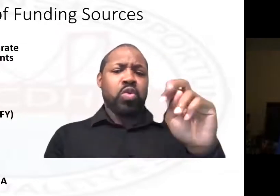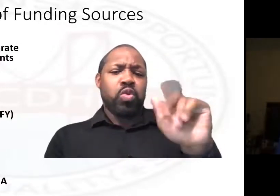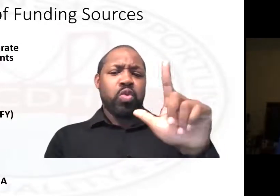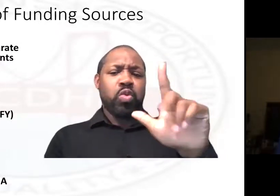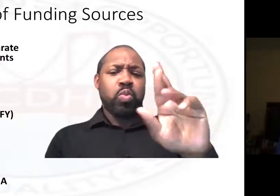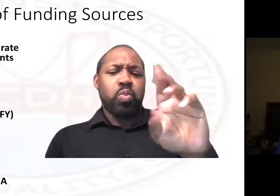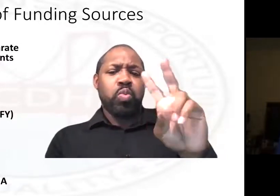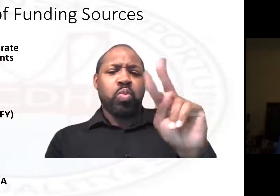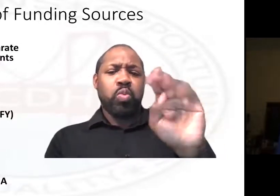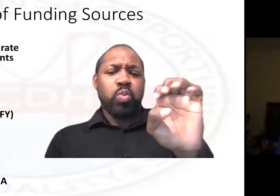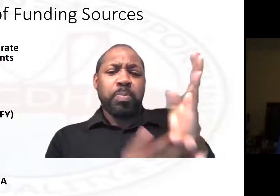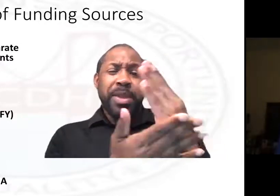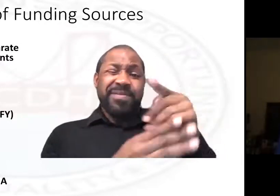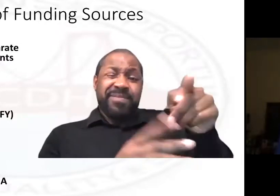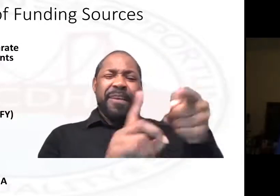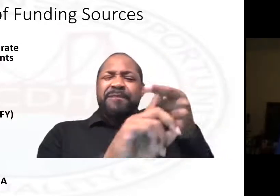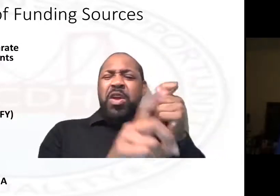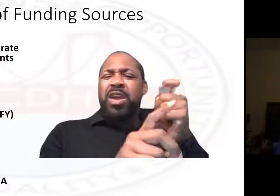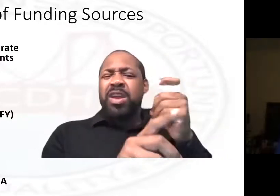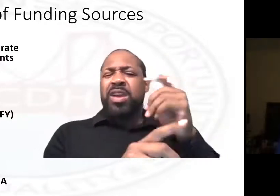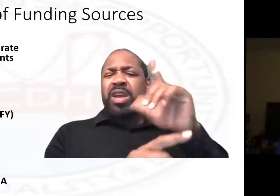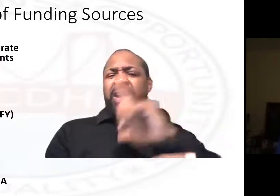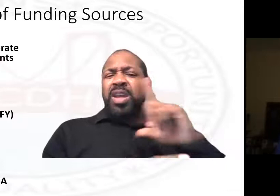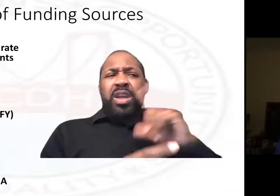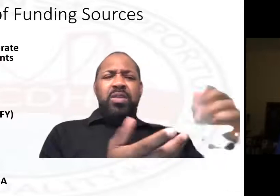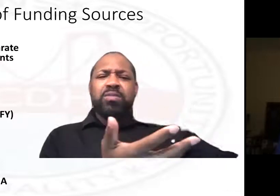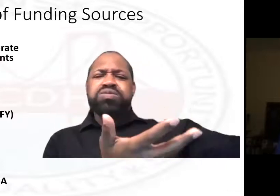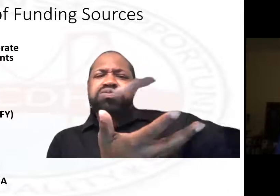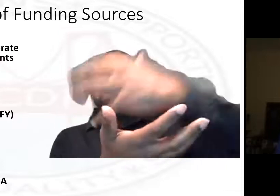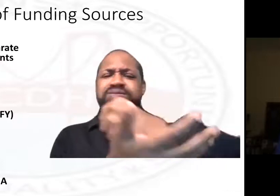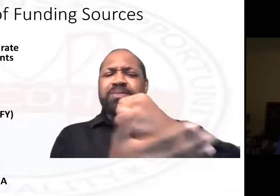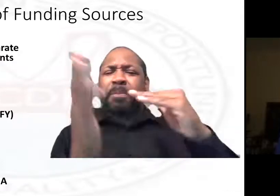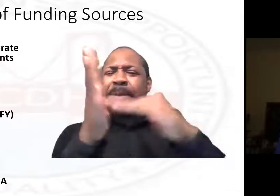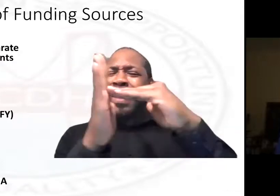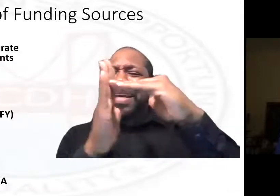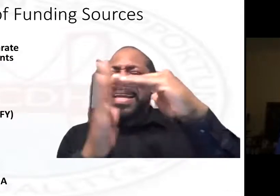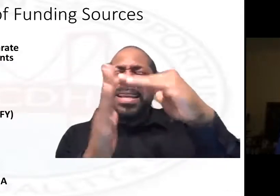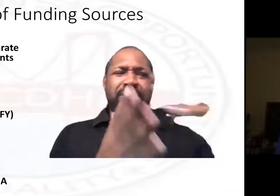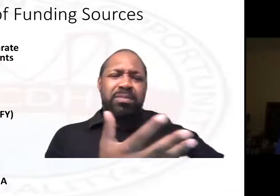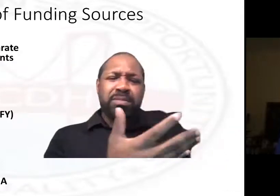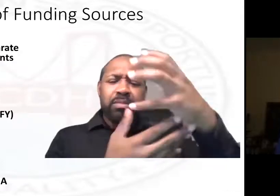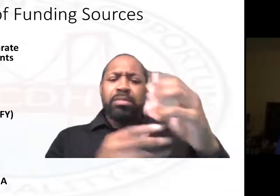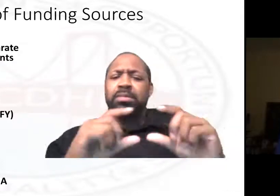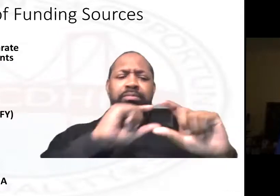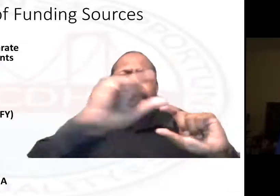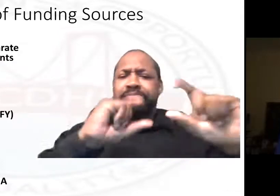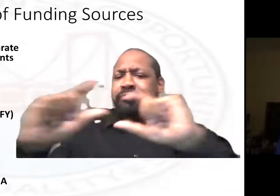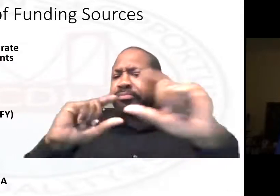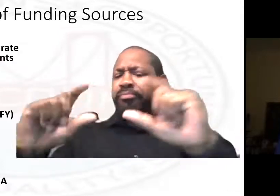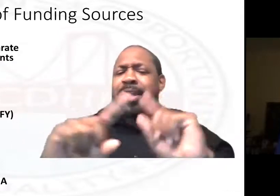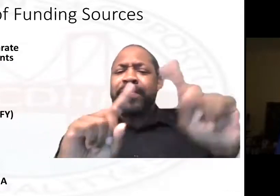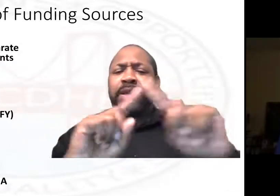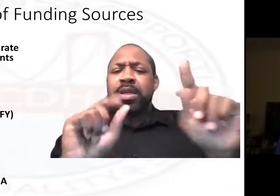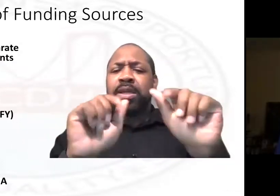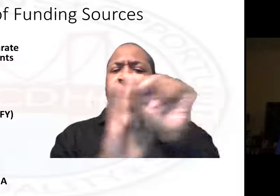two separate funding sources. One is general revenue, which comes from the legislature. They collect millions